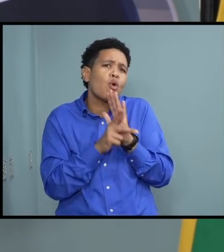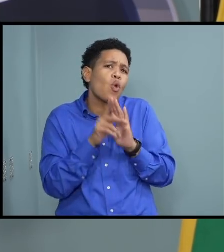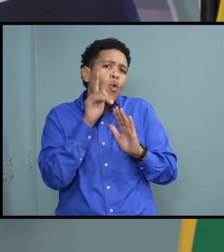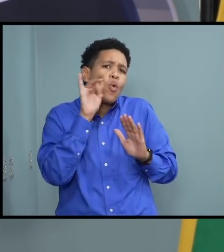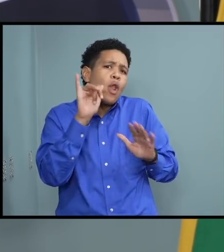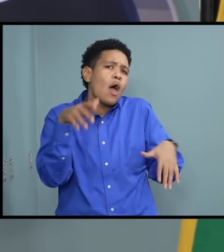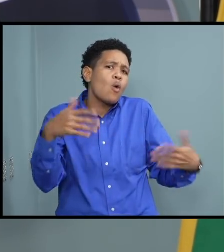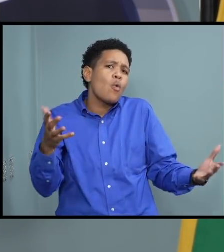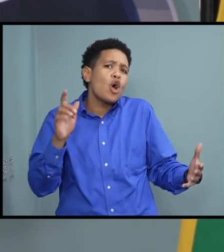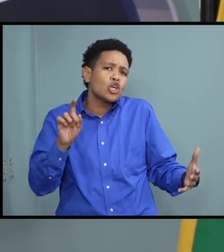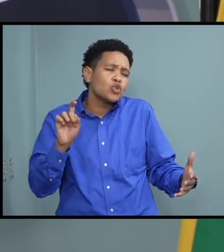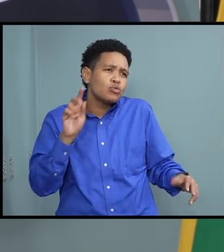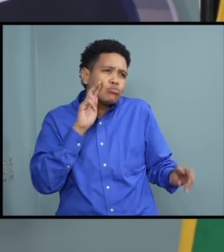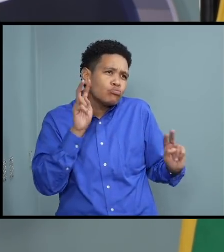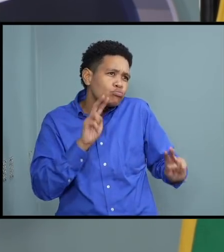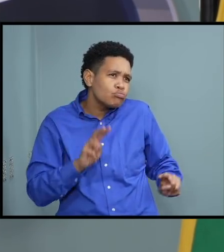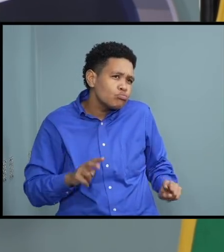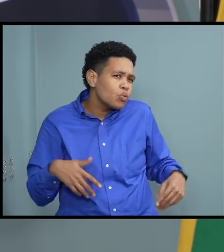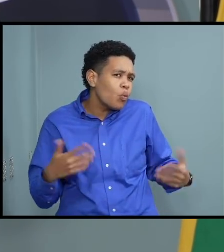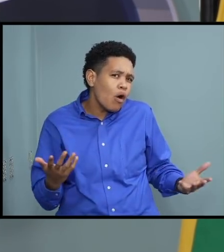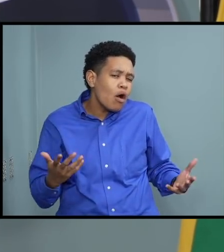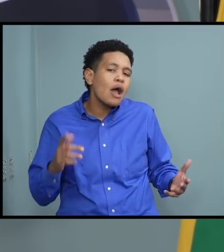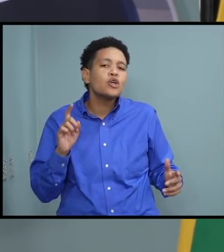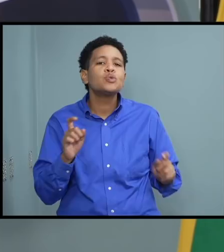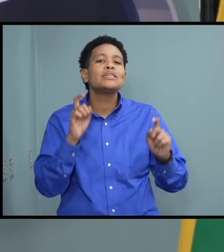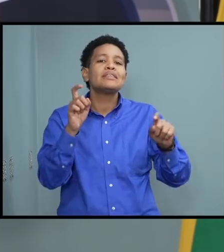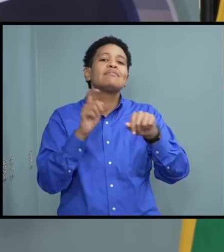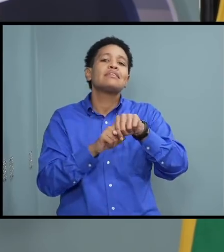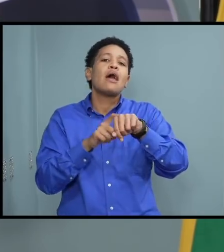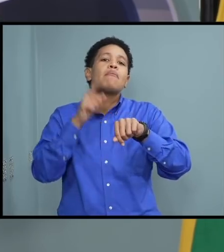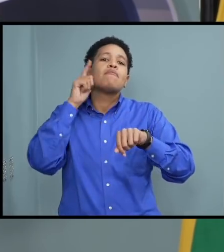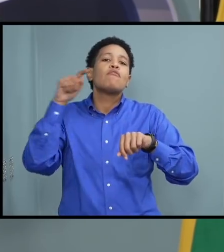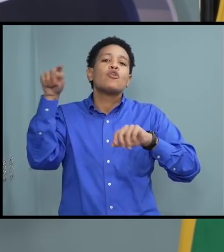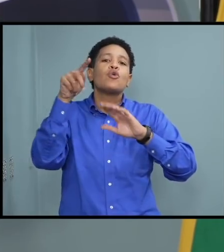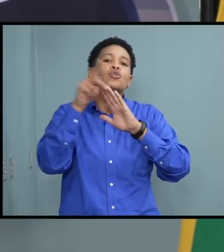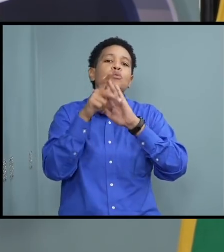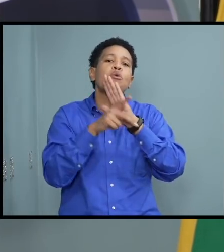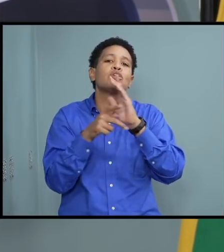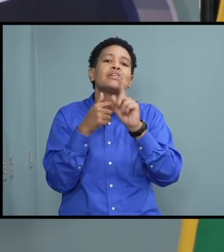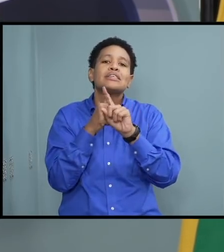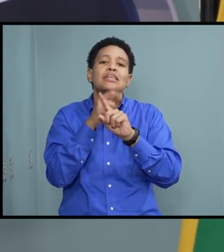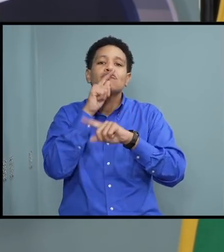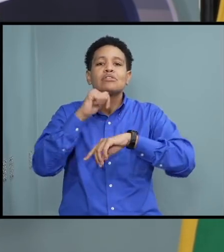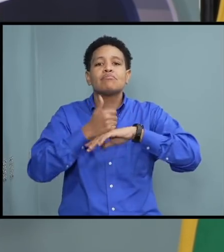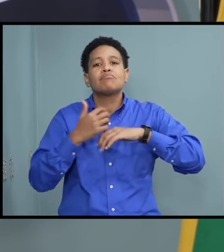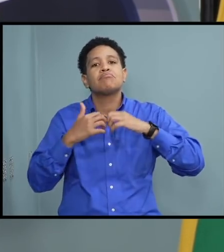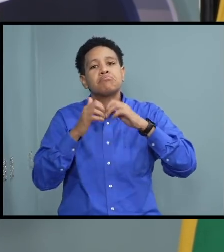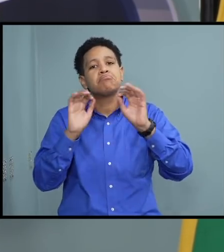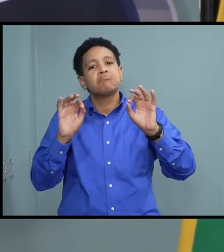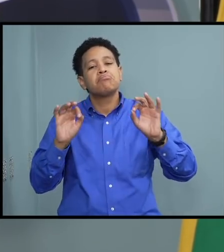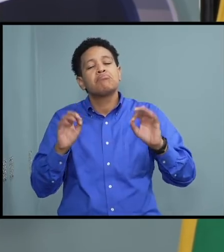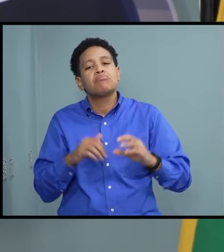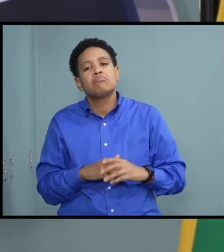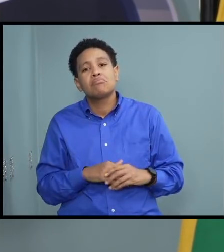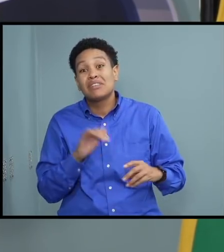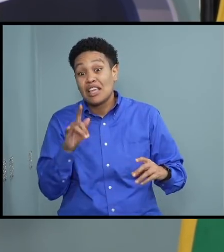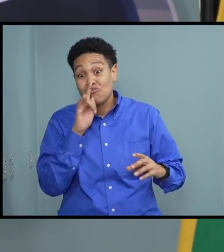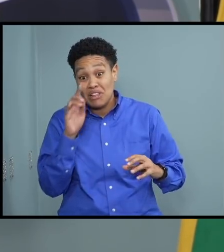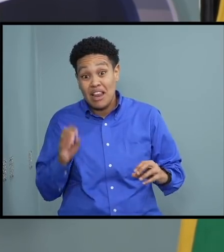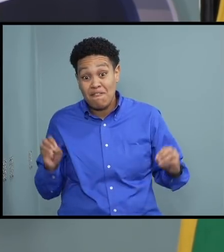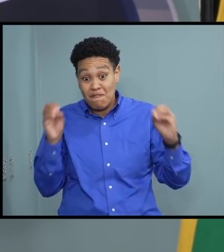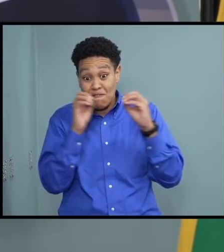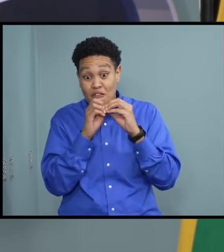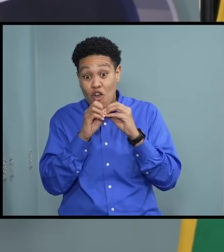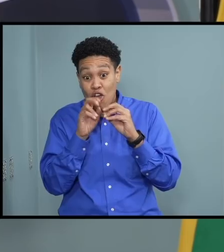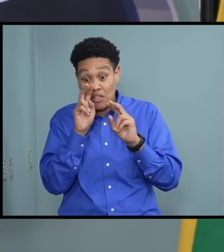like. And this will give time for those protocols to be put in place. The Prime Minister was speaking